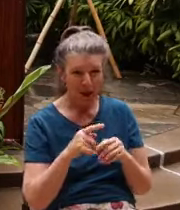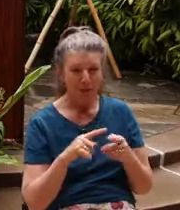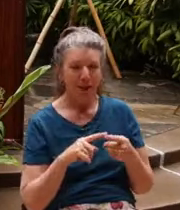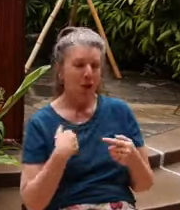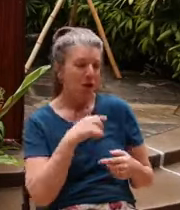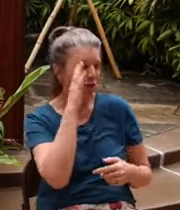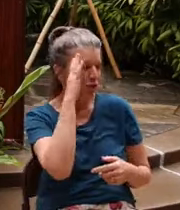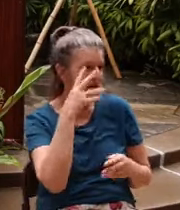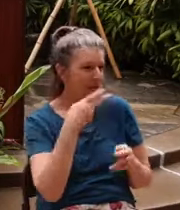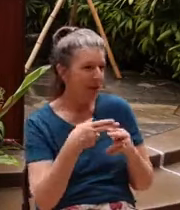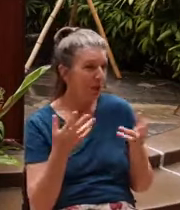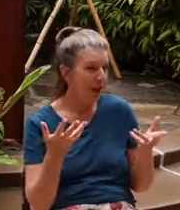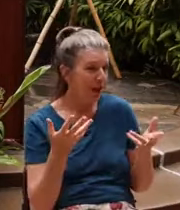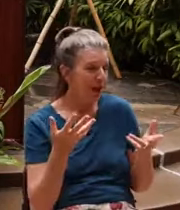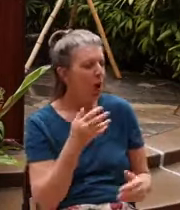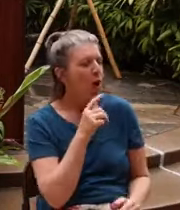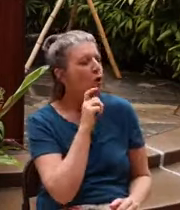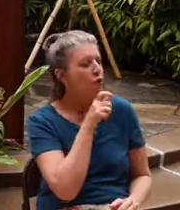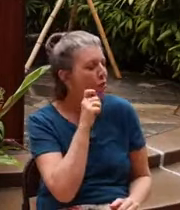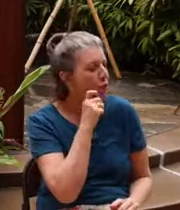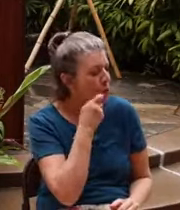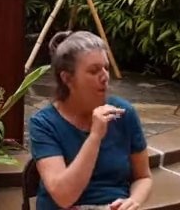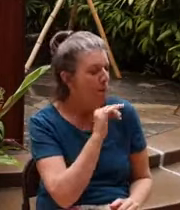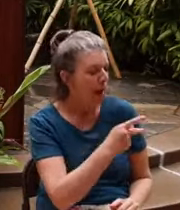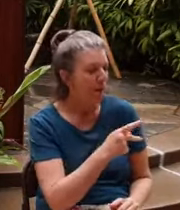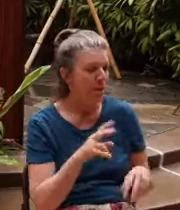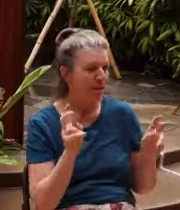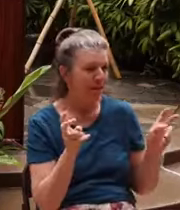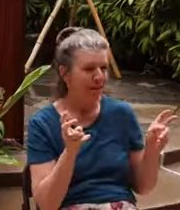named Really Cool Maps,